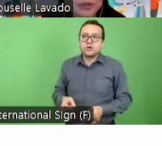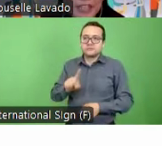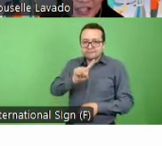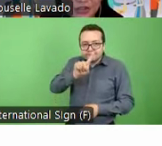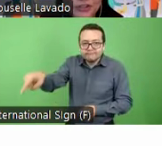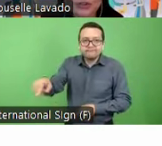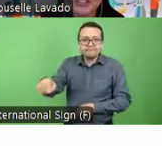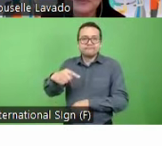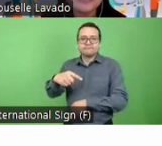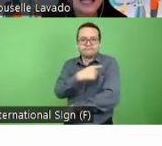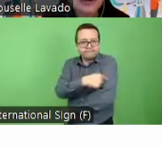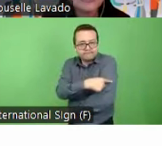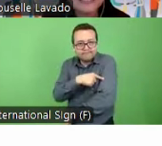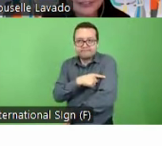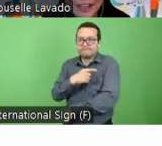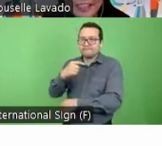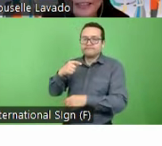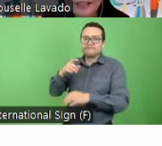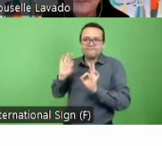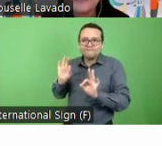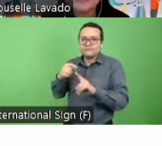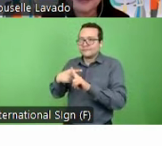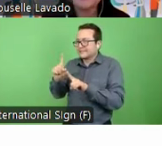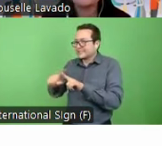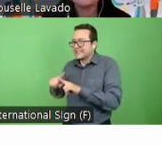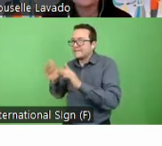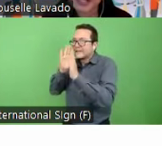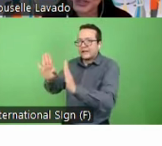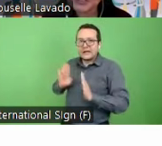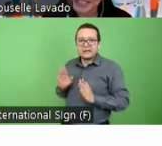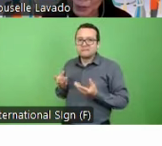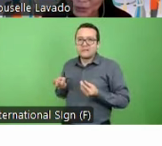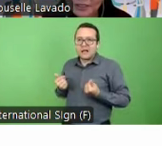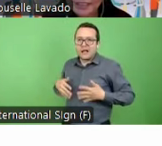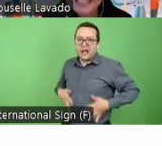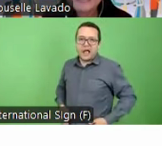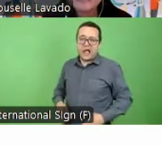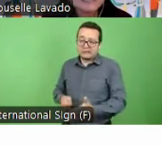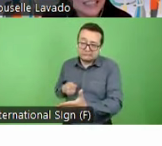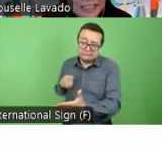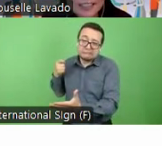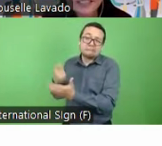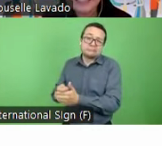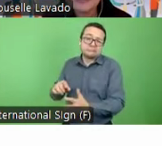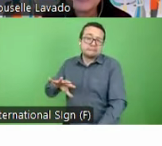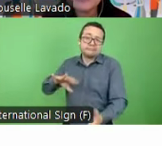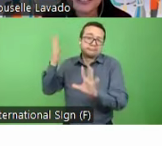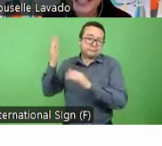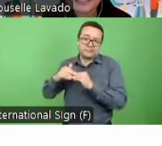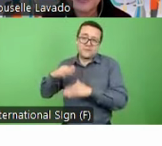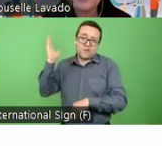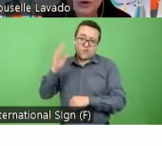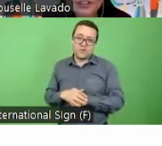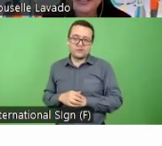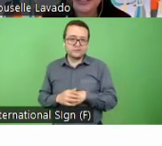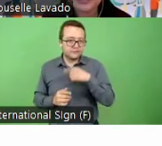financial protection should not be narrowly defined by expenditure thresholds alone. Instead, it must reflect